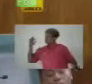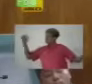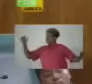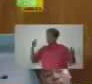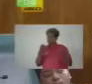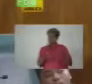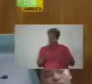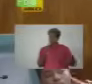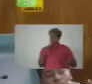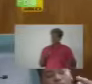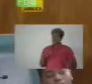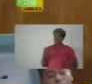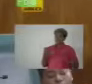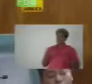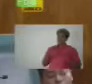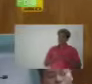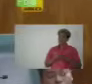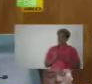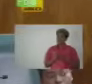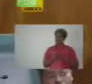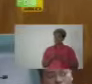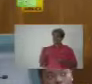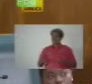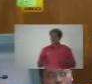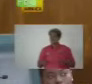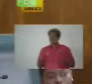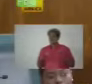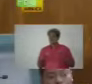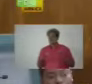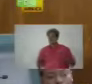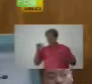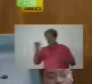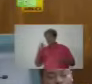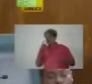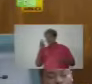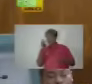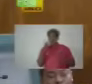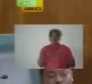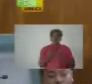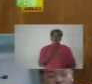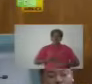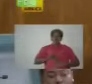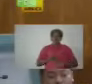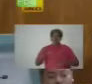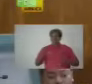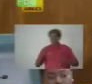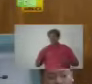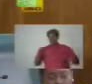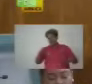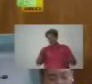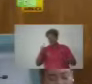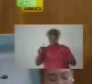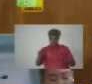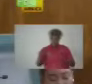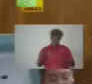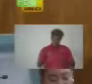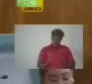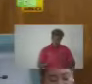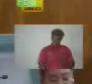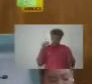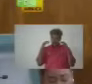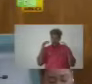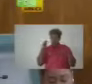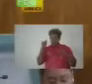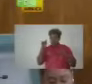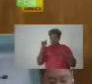yo, okay, let's have a joint parliamentary group then. To say how entertainment should be treated and how the Noise